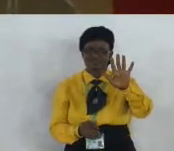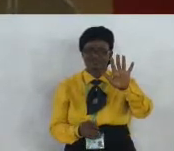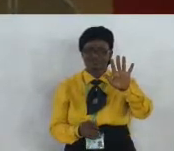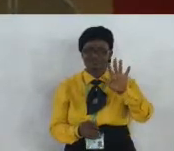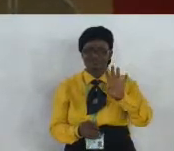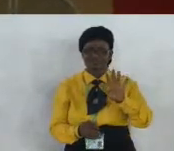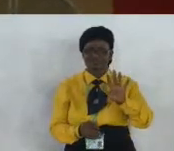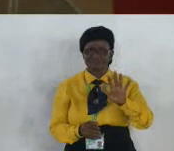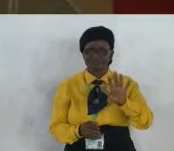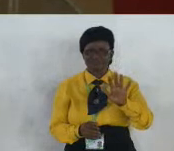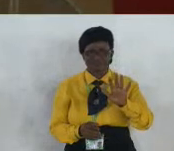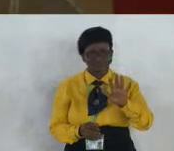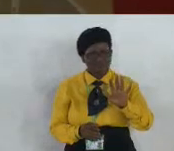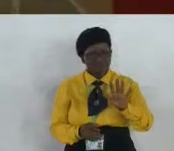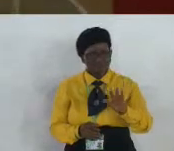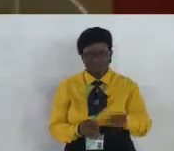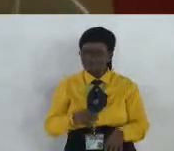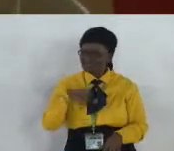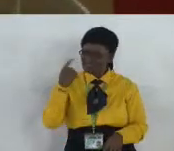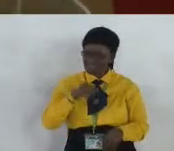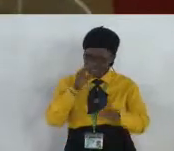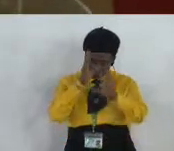five, you say, Father,